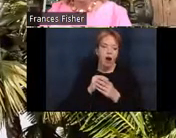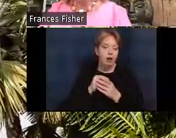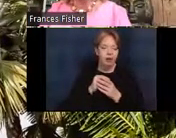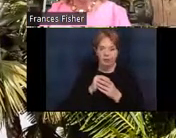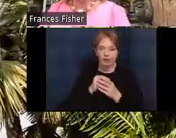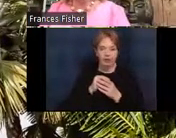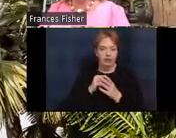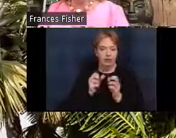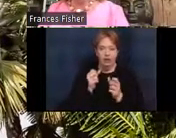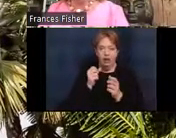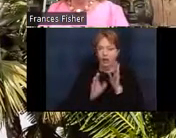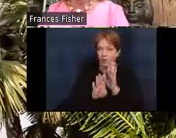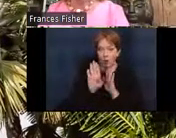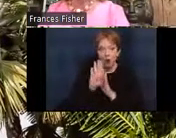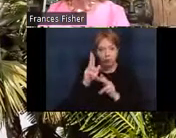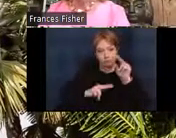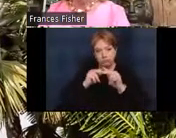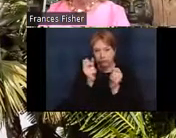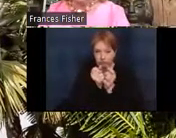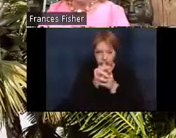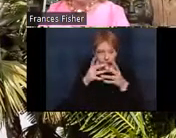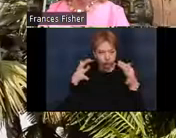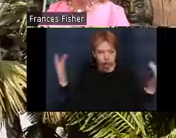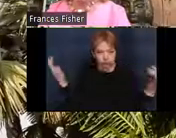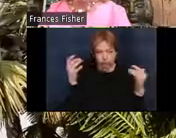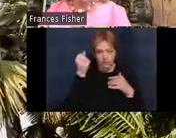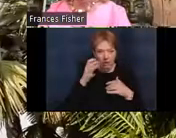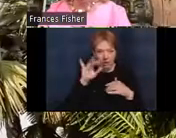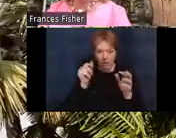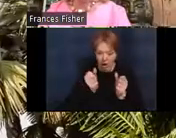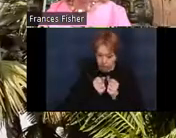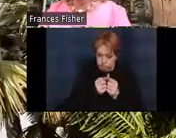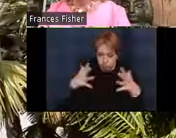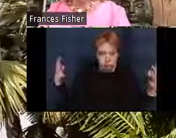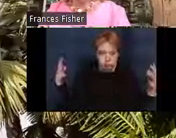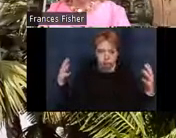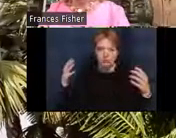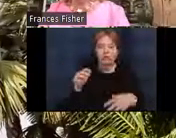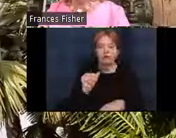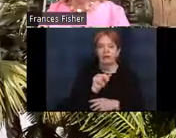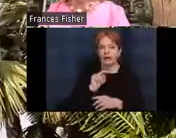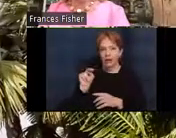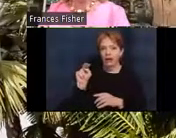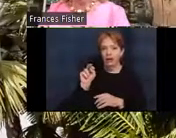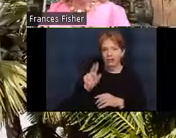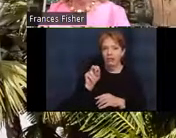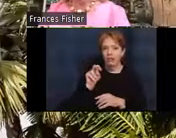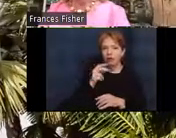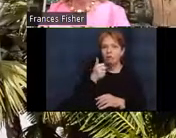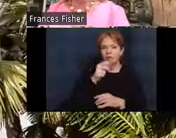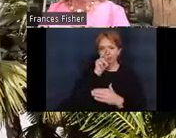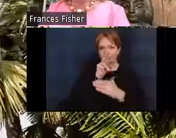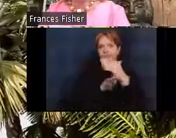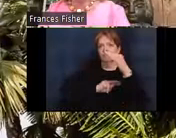of growth and development in South Florida. So Ann Norton truly had the vision and